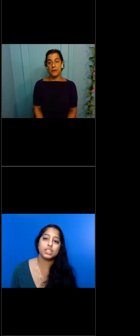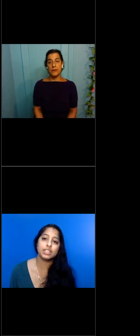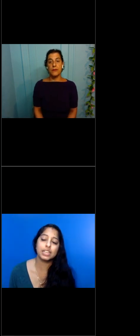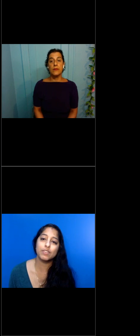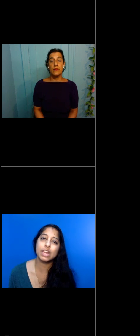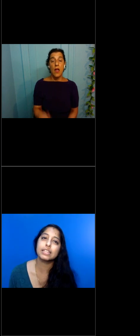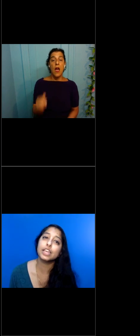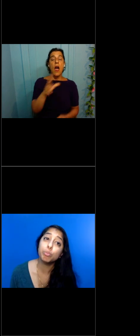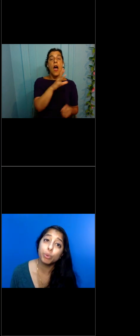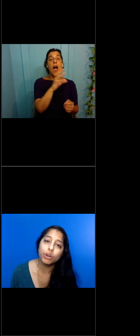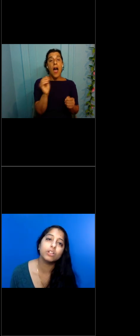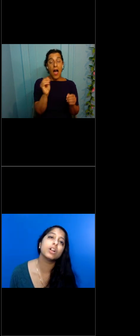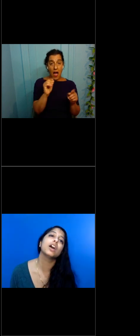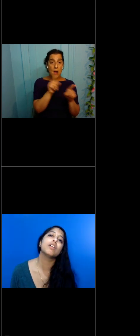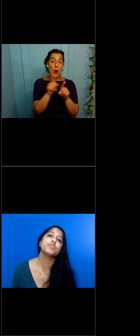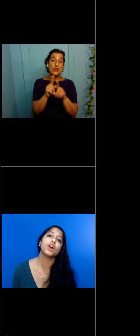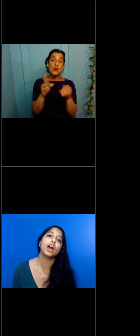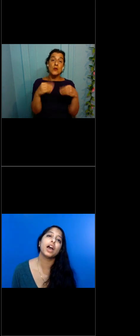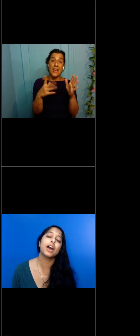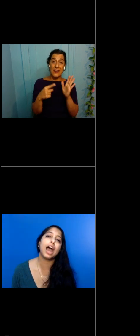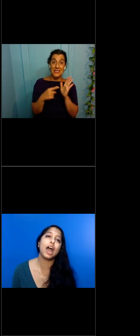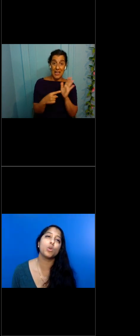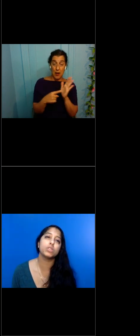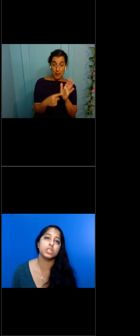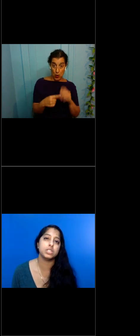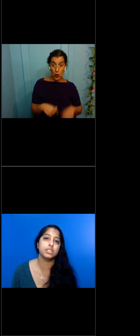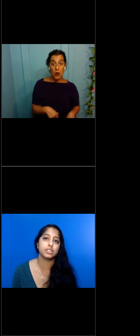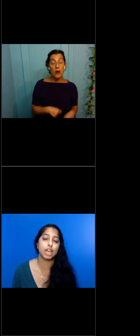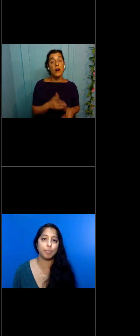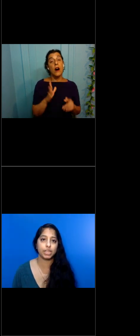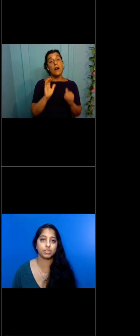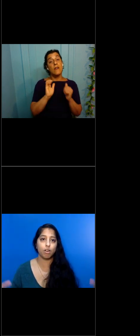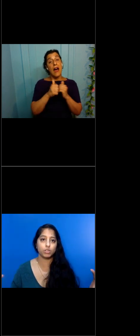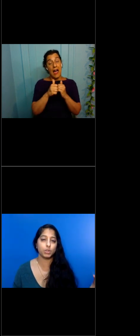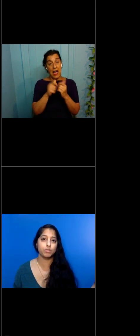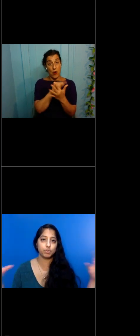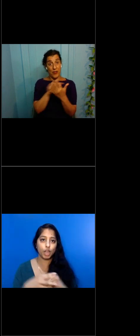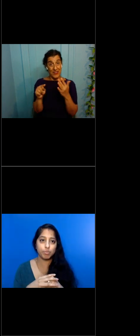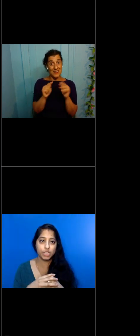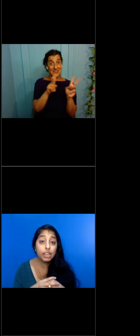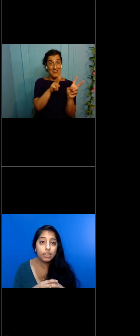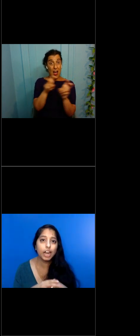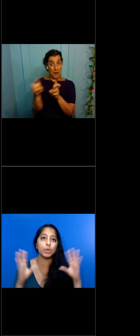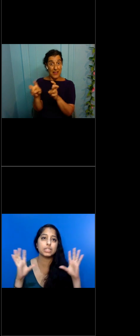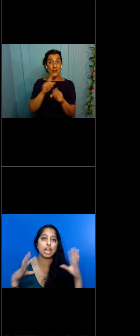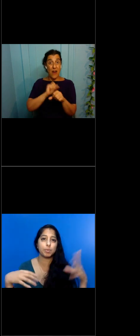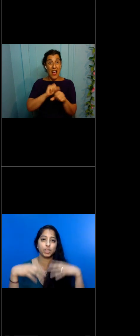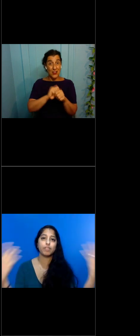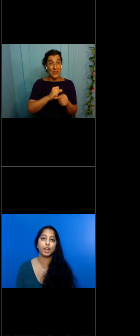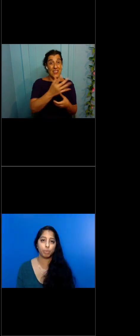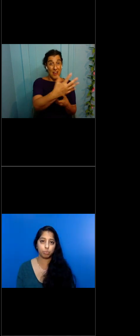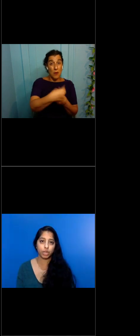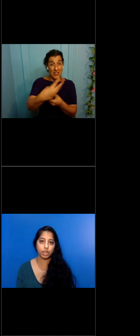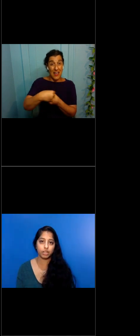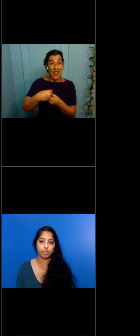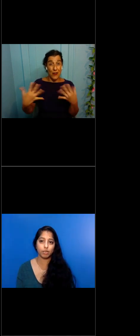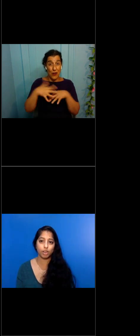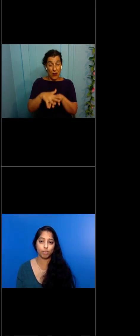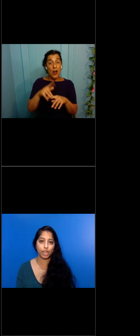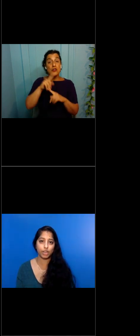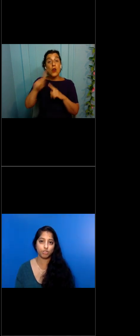And just to give an example of how these topics all sort of come together, I want to talk about the final